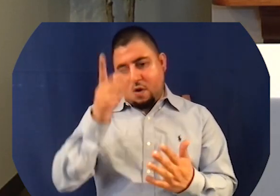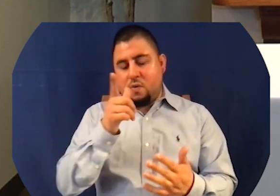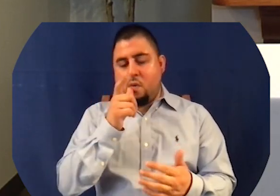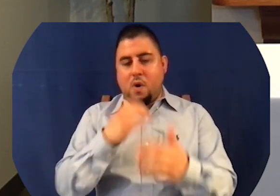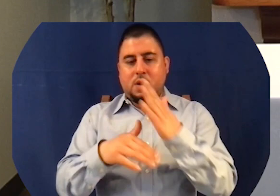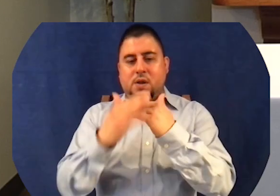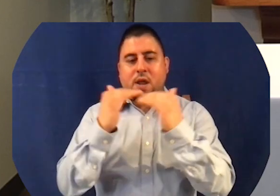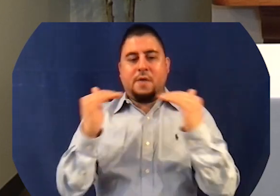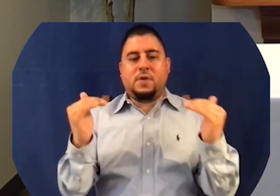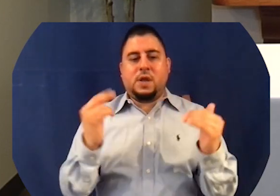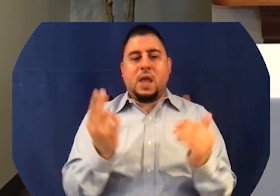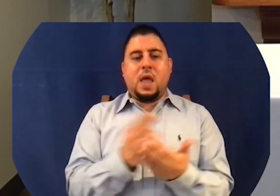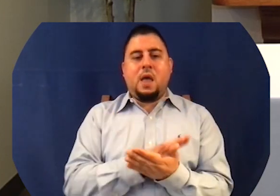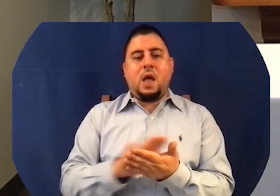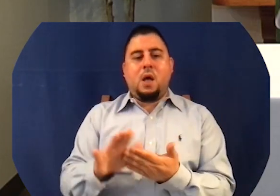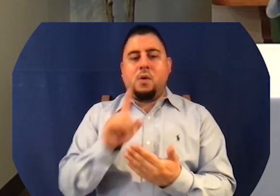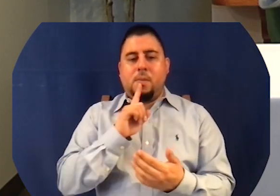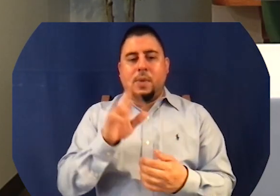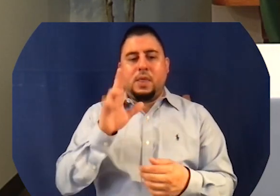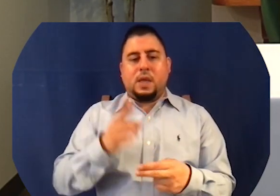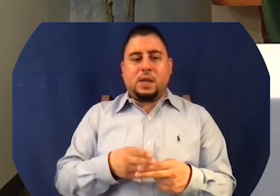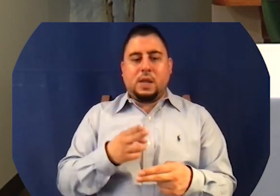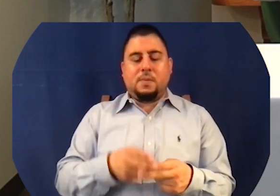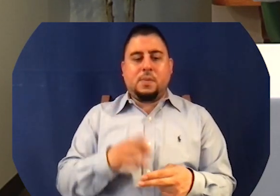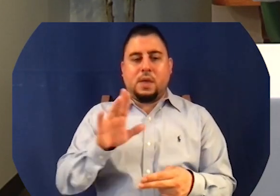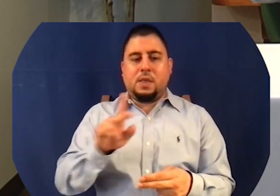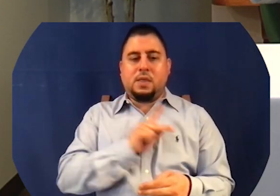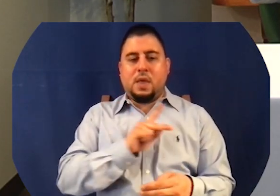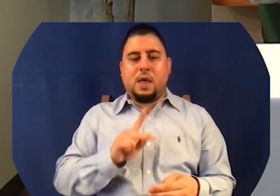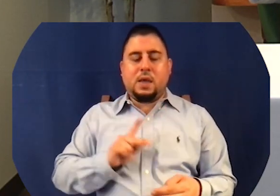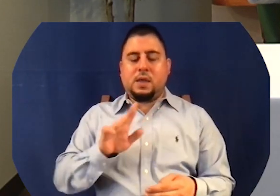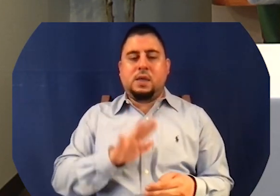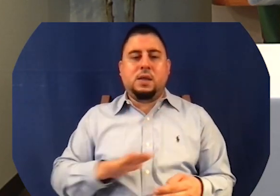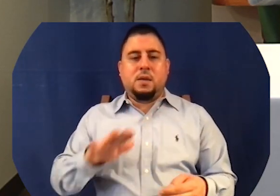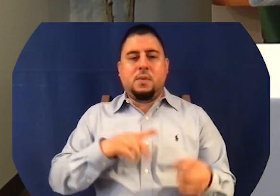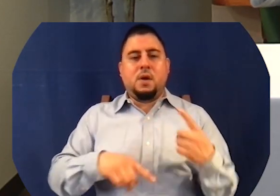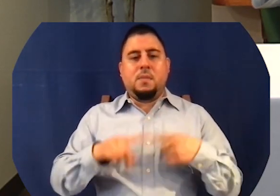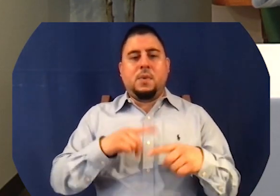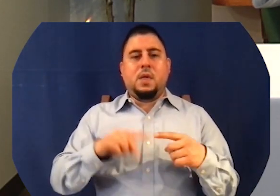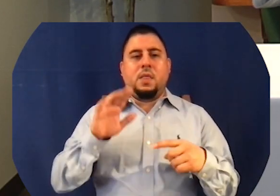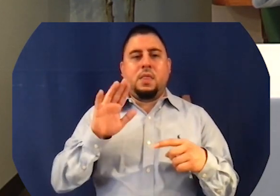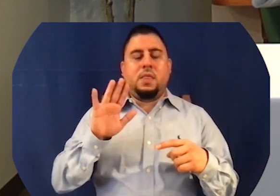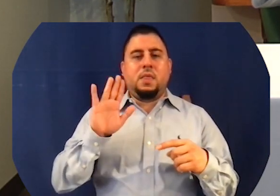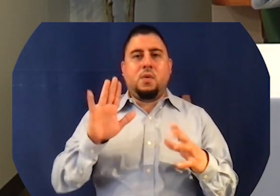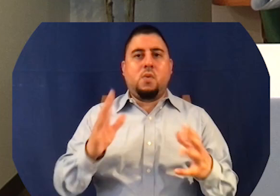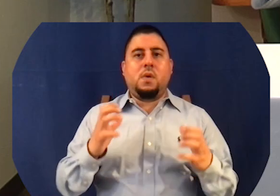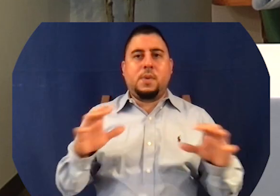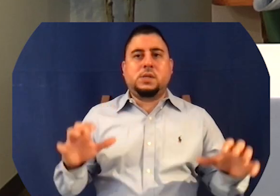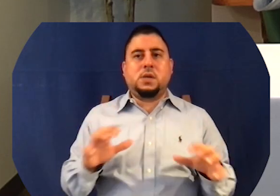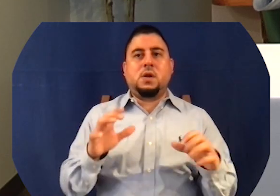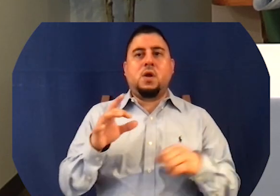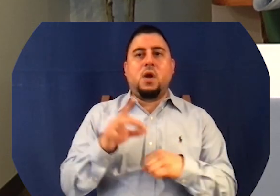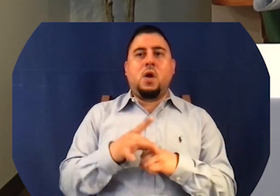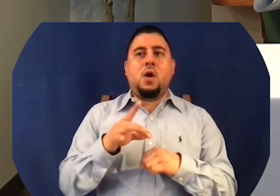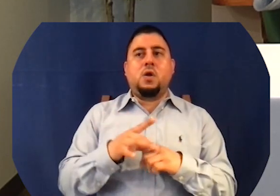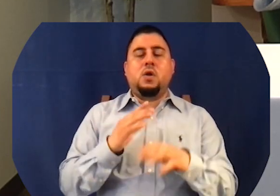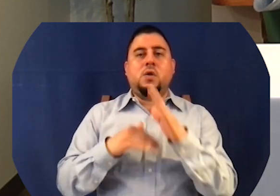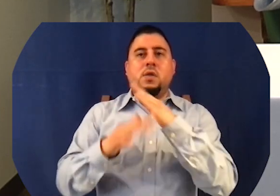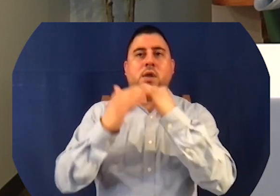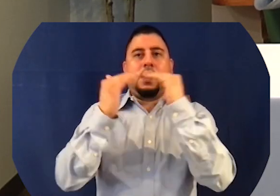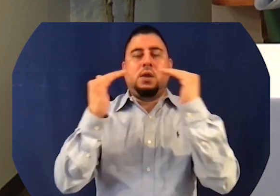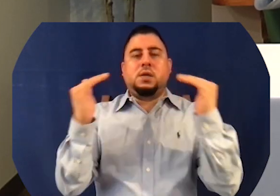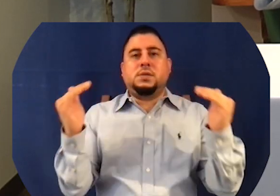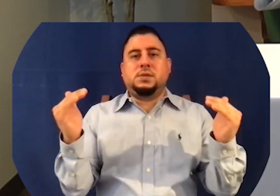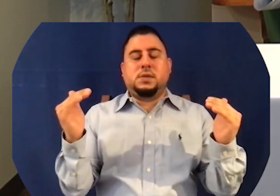Father, who art in heaven, hallowed be thy name. Thy kingdom come, thy will be done,